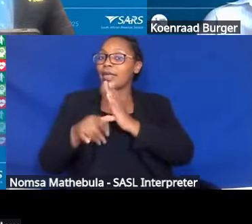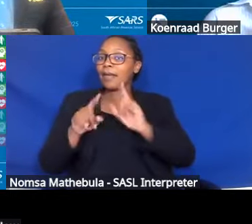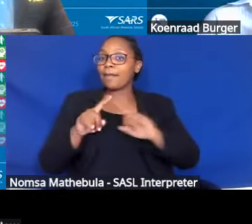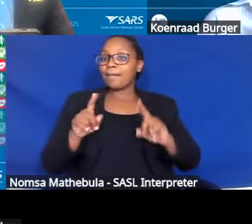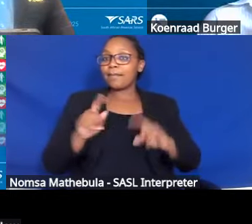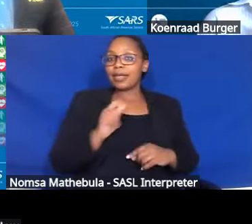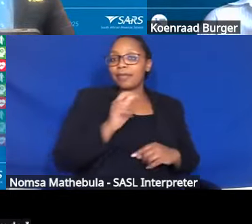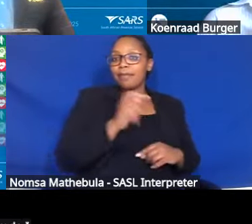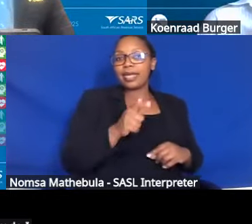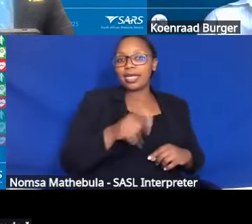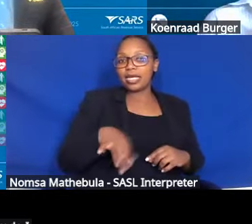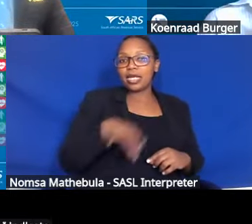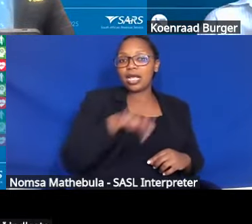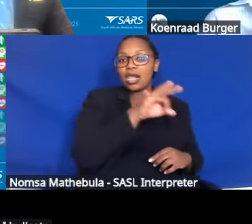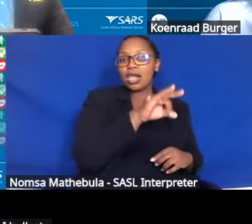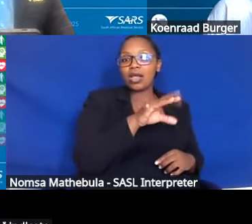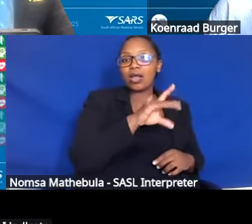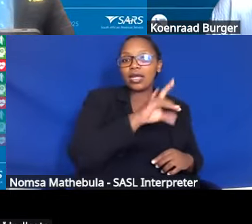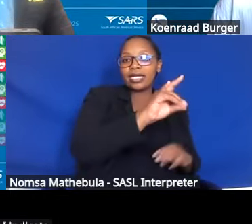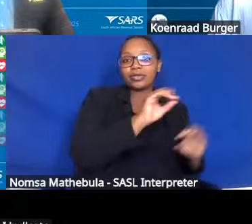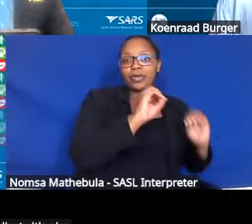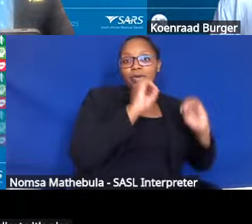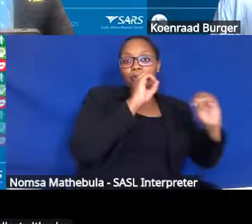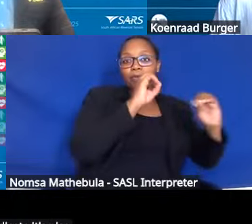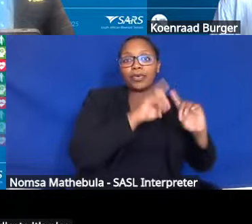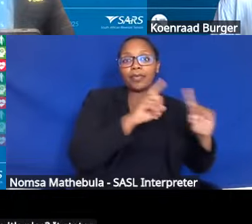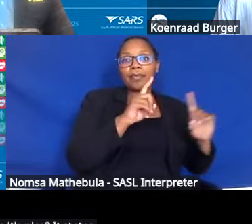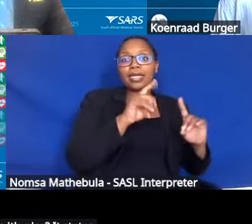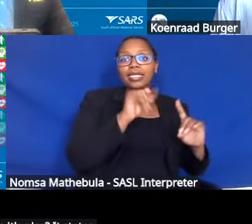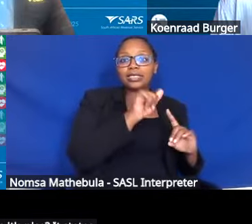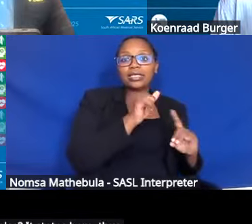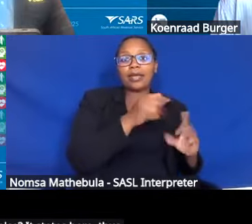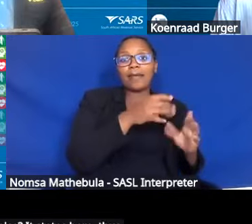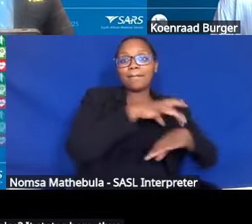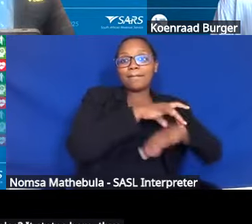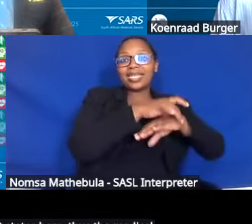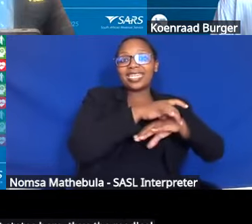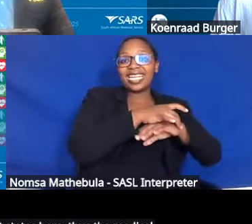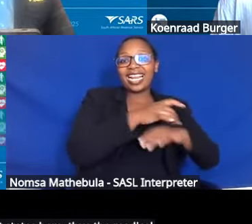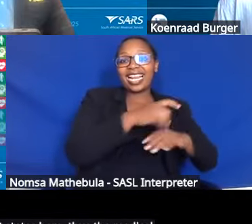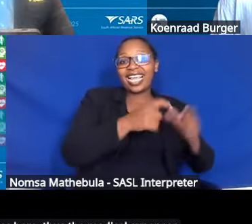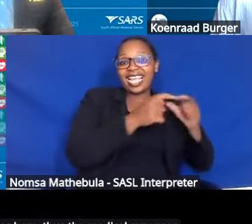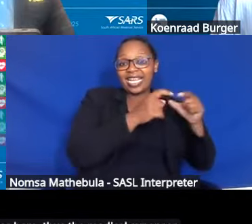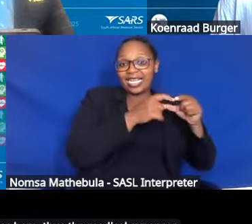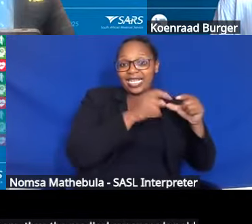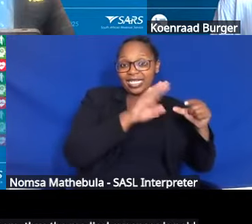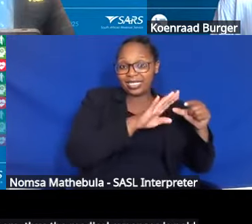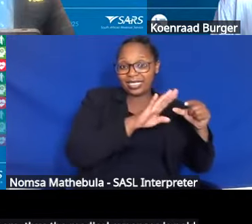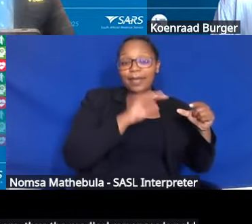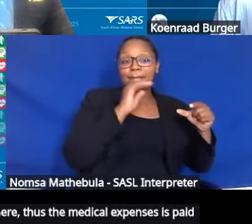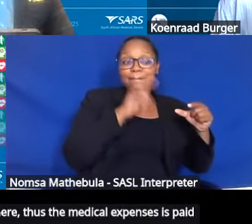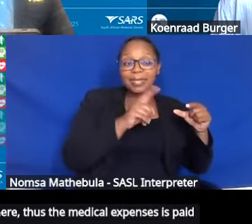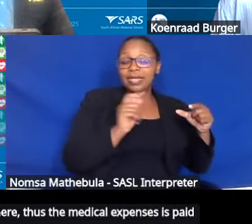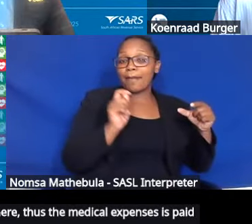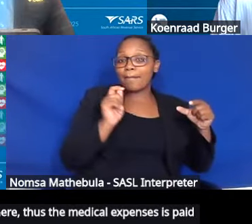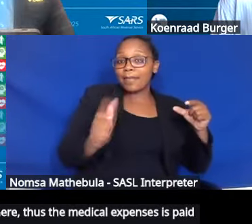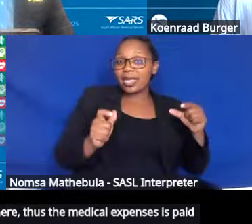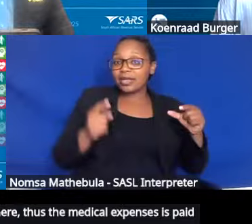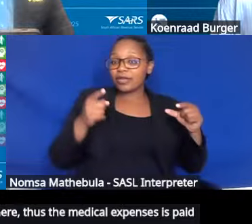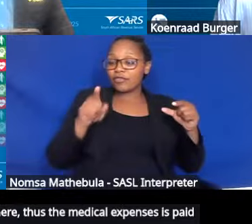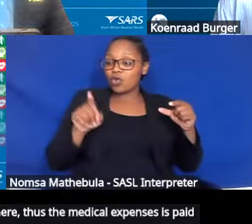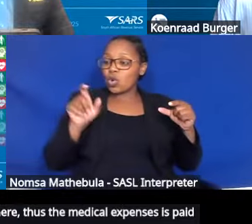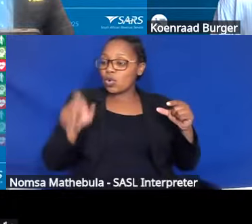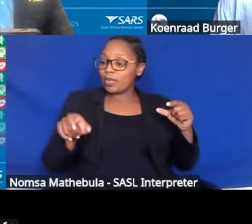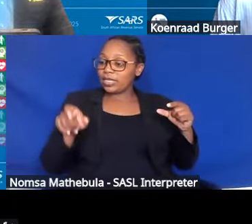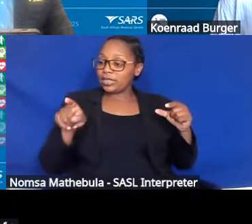I indicate it? Now it states here, thus the medical expenses is paid on behalf of